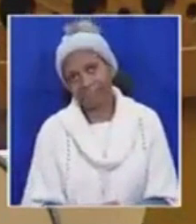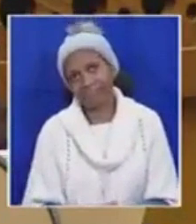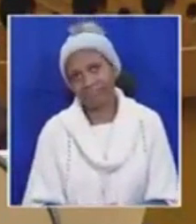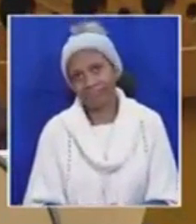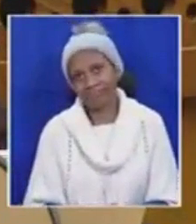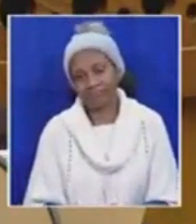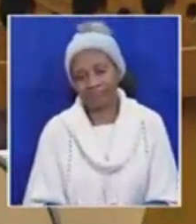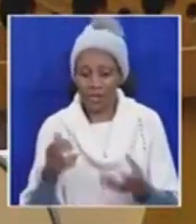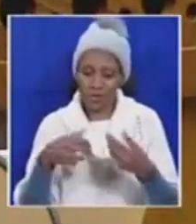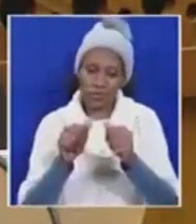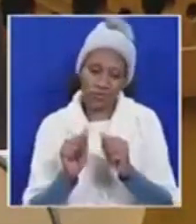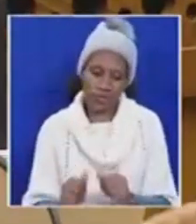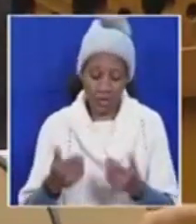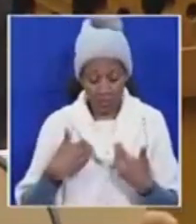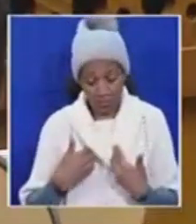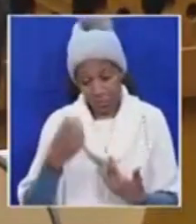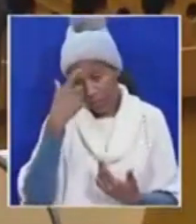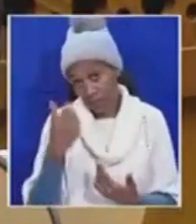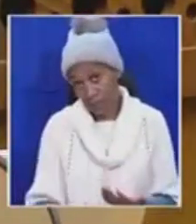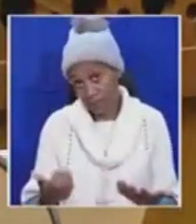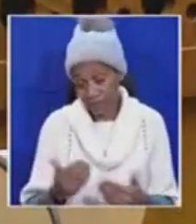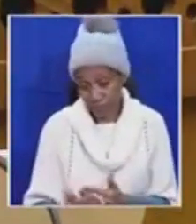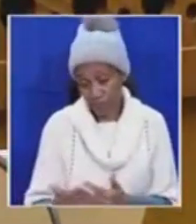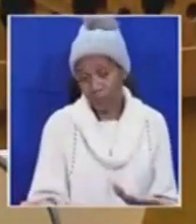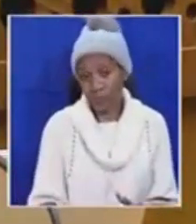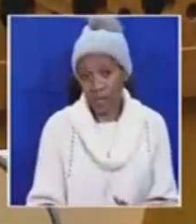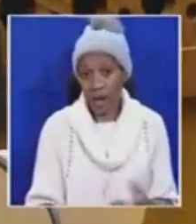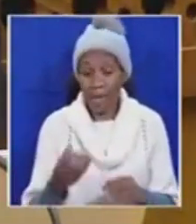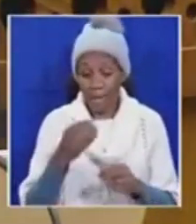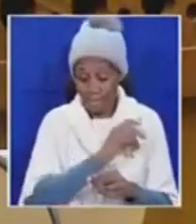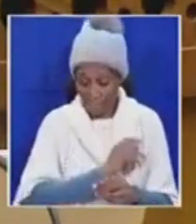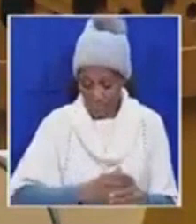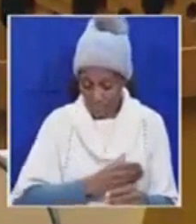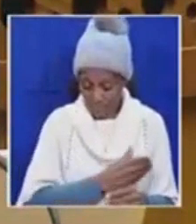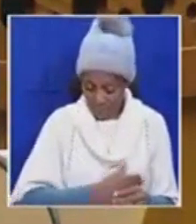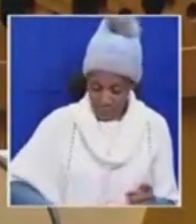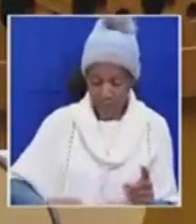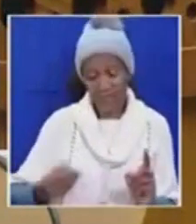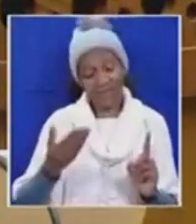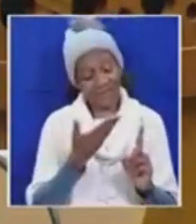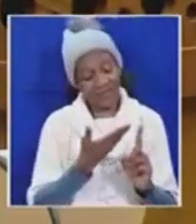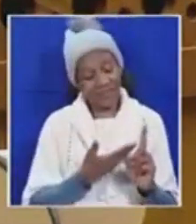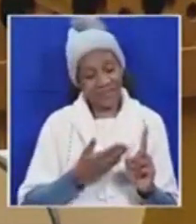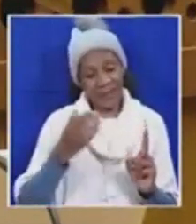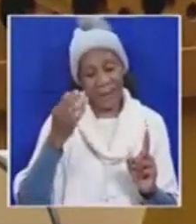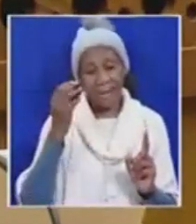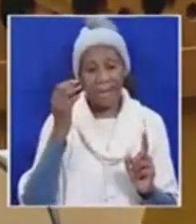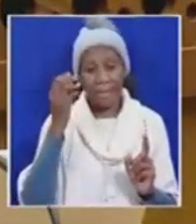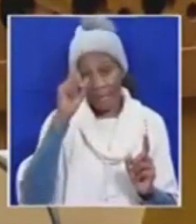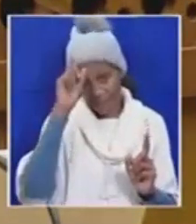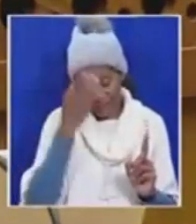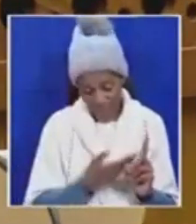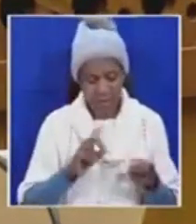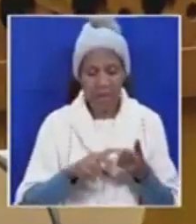Madam Chair, we believe that in carrying out the legacies of President Mandela and O.R. Tambo